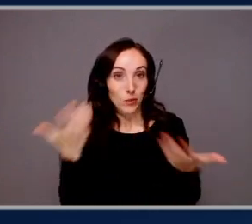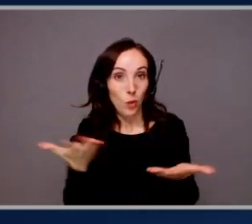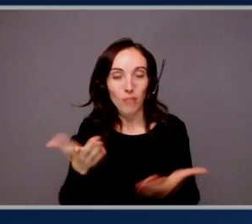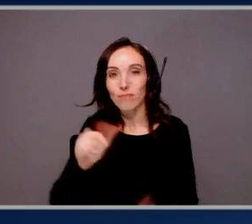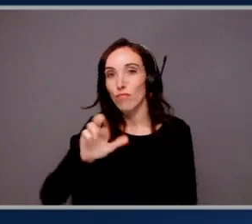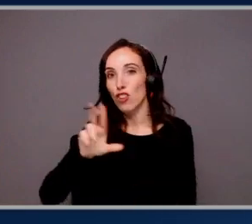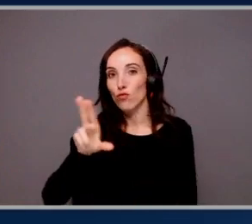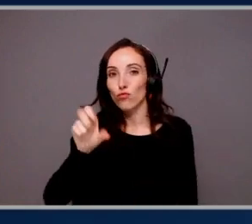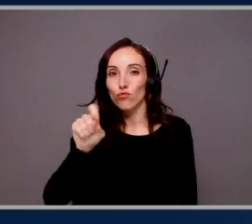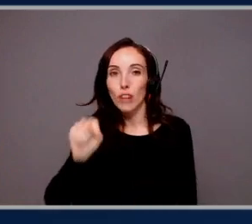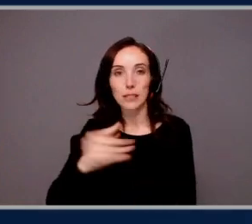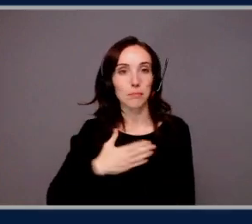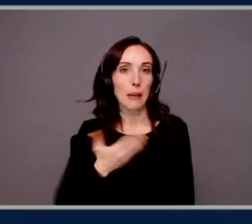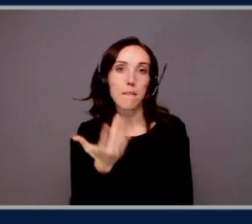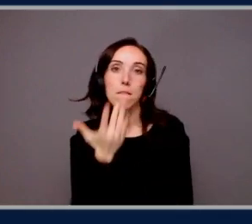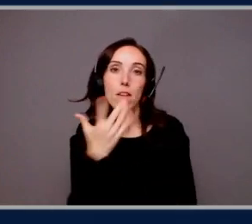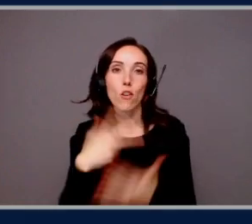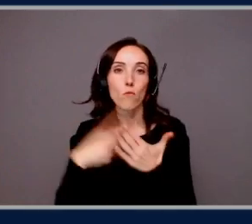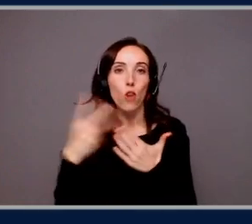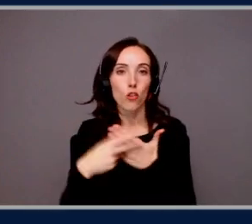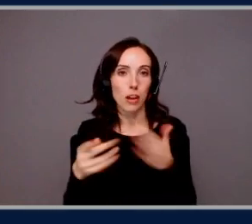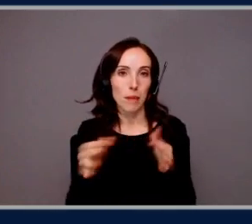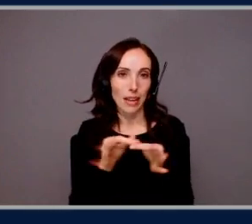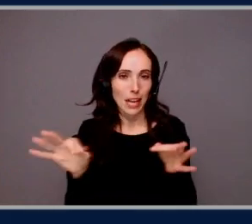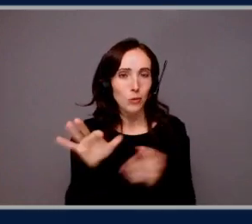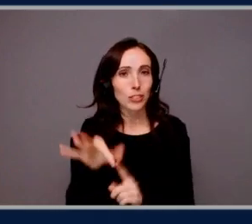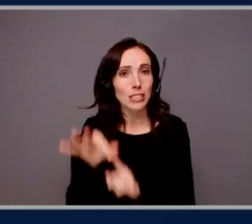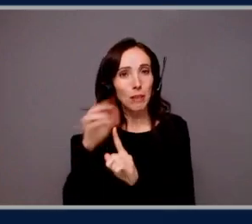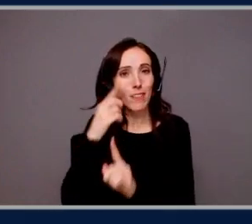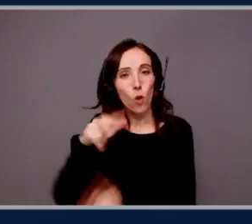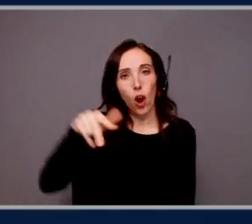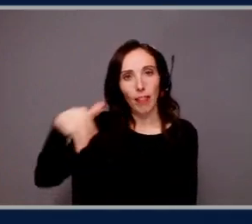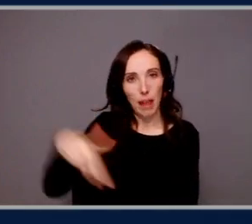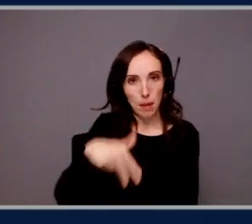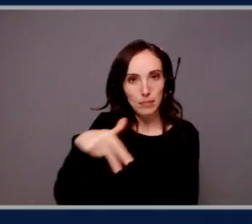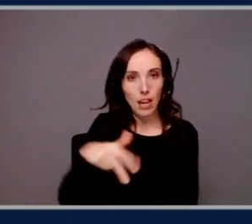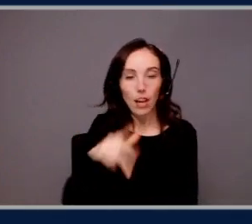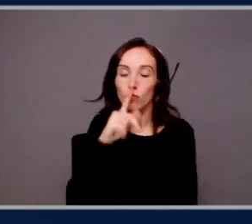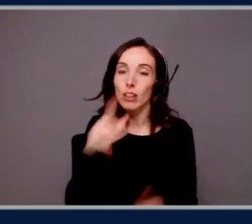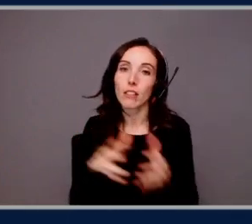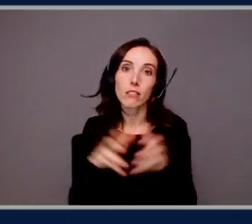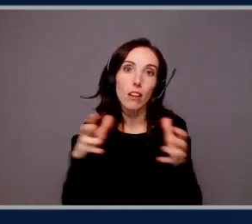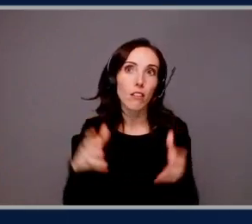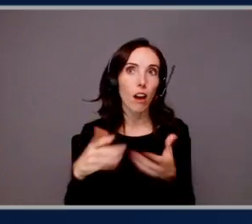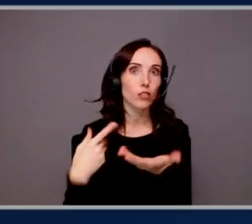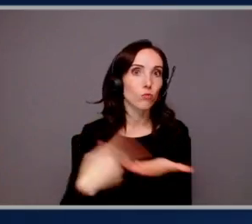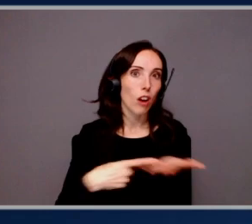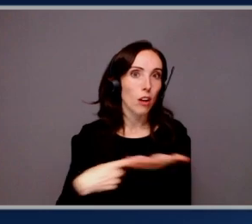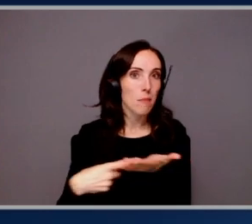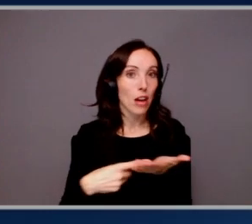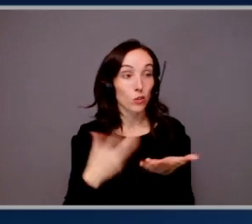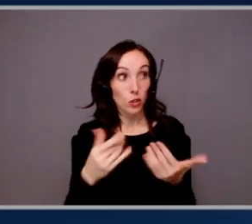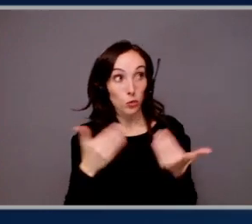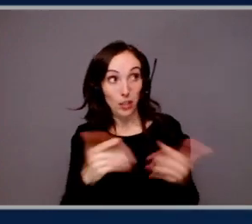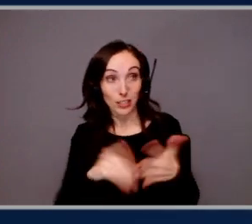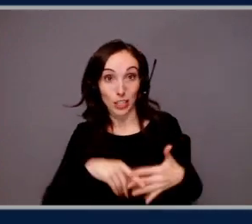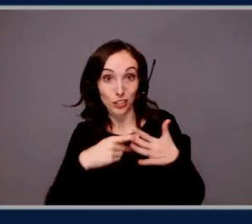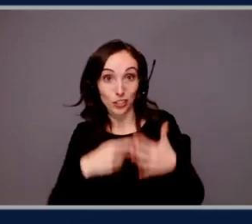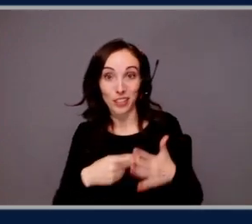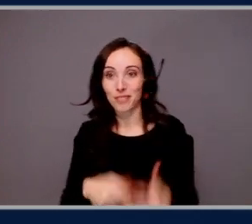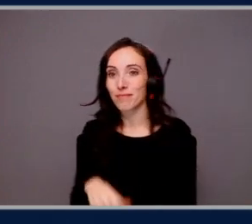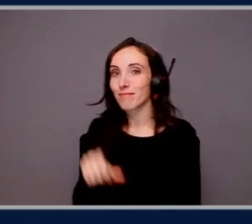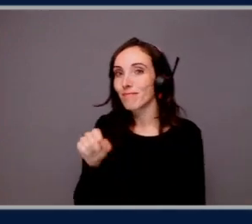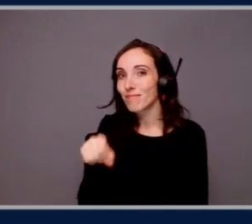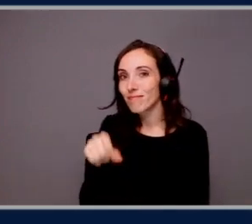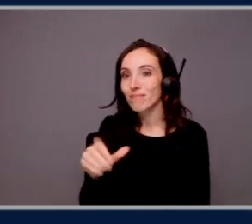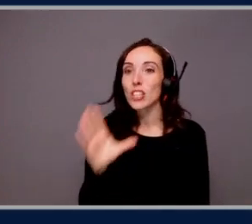to work in, especially when I'm working in Lambda. I'm really excited to share that with you. There's a lot to talk about. You want to kick it off? I want to kick it off, friends. By the way, friends, we're going to be dropping a